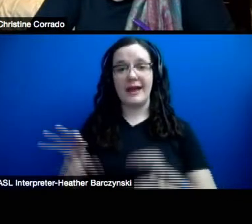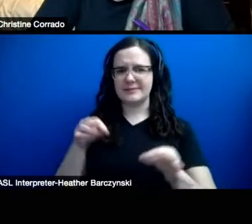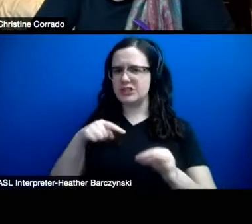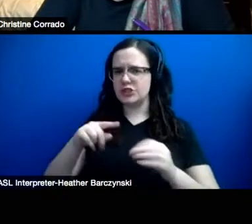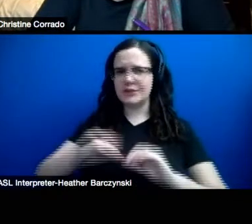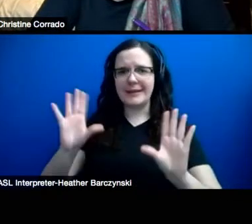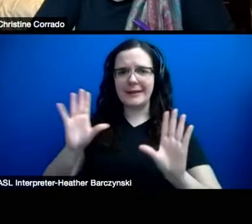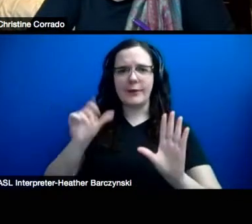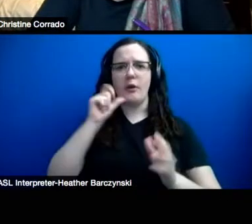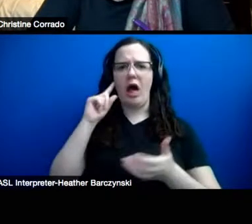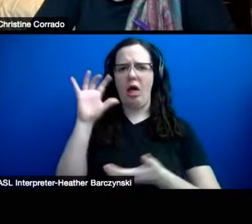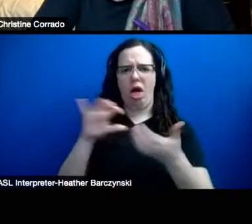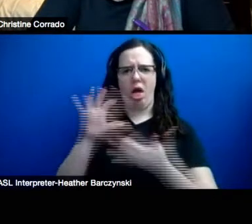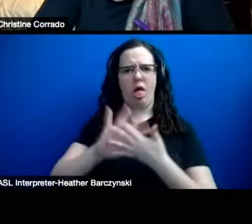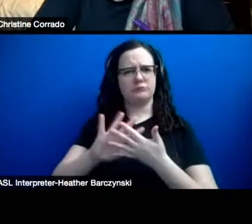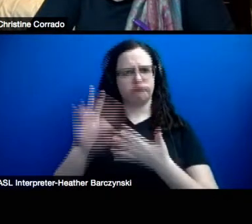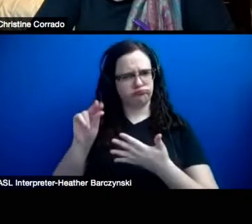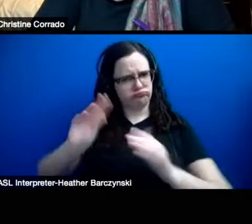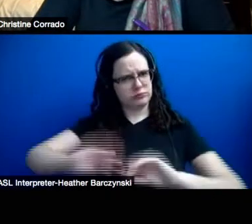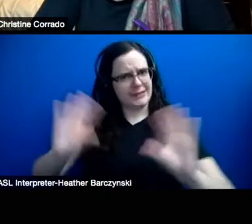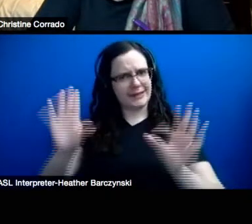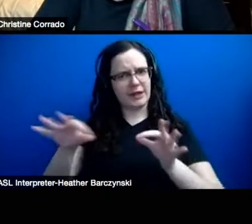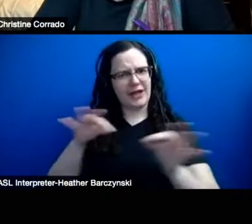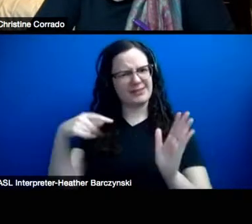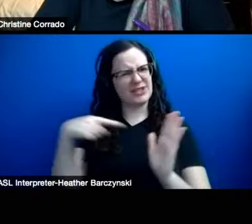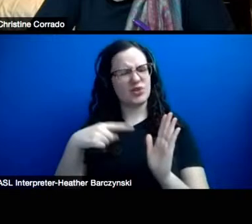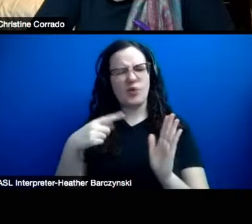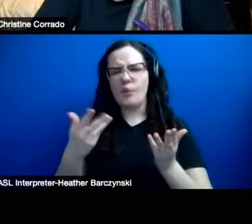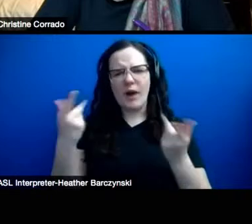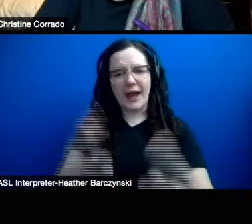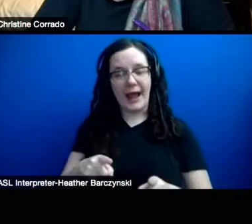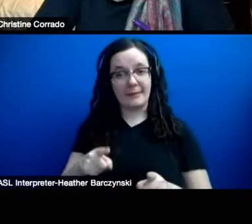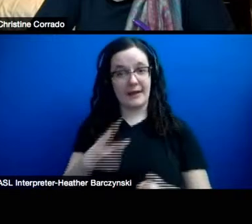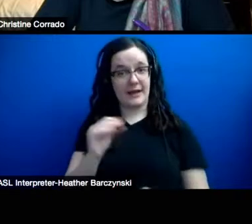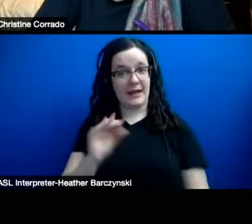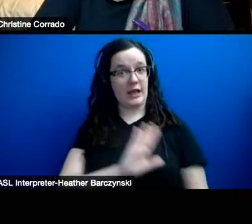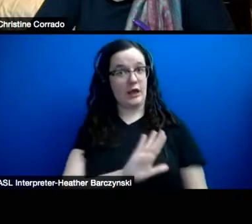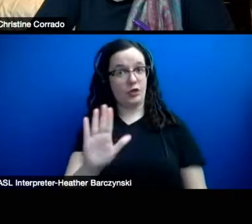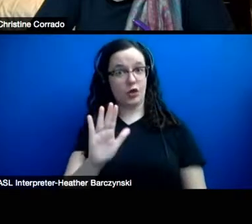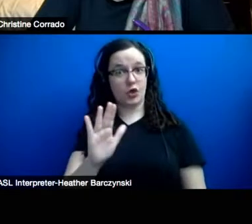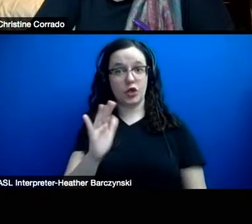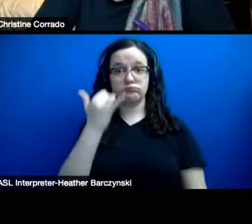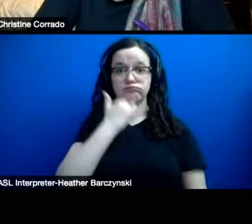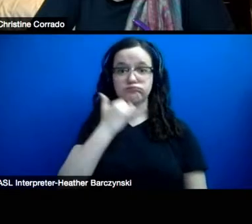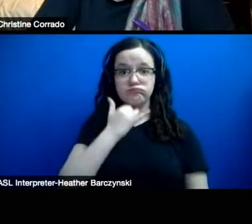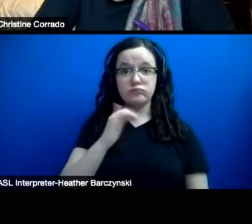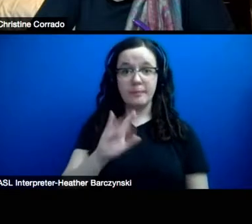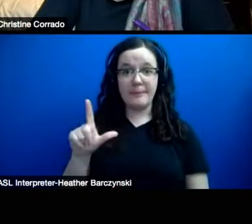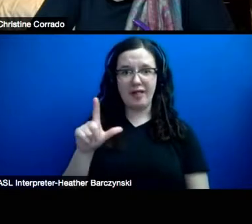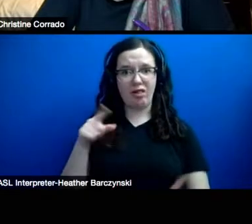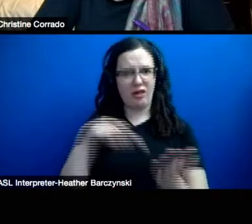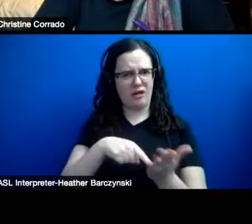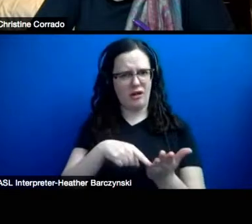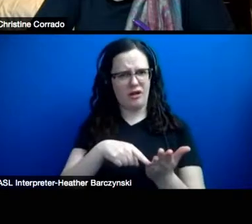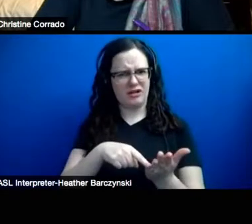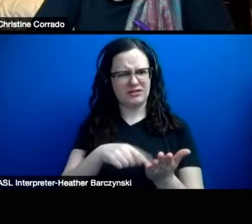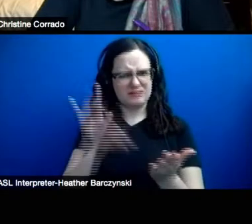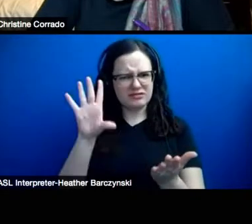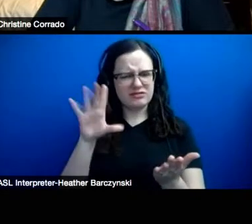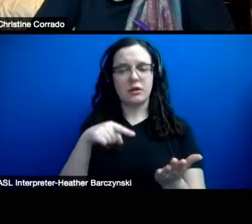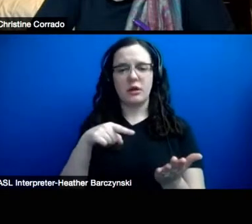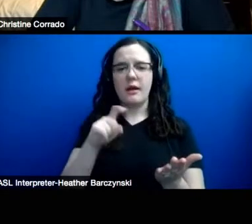understand. And those erroneous bills must be reversed. If new bills go out, they